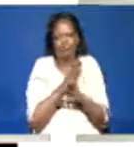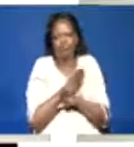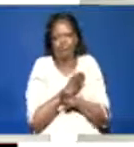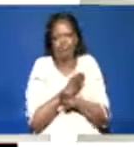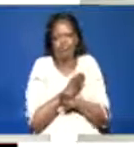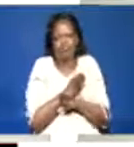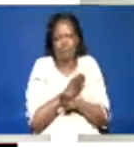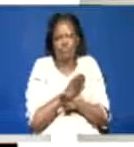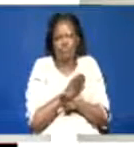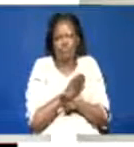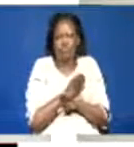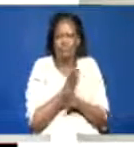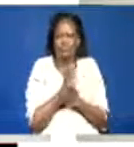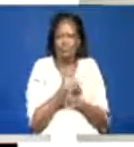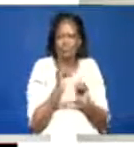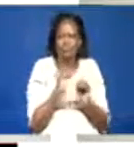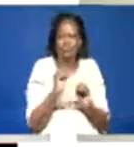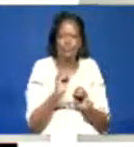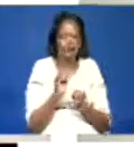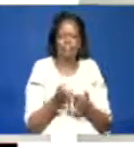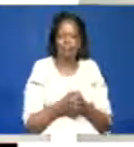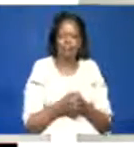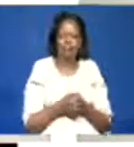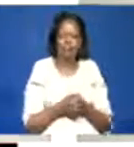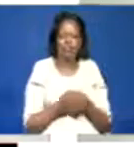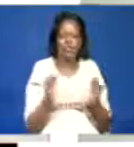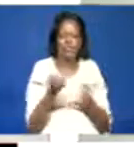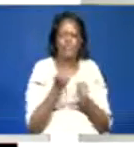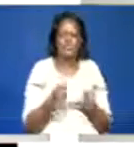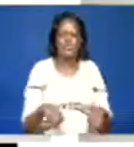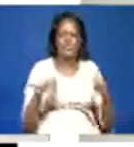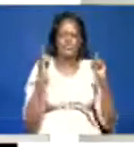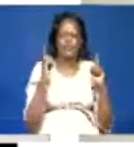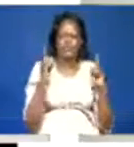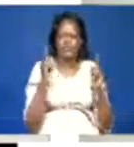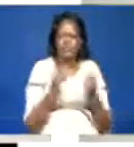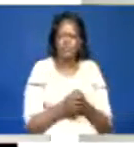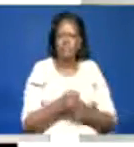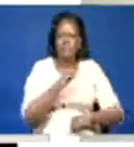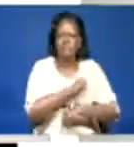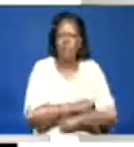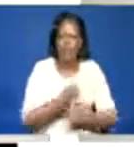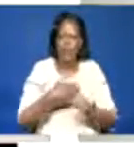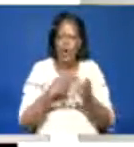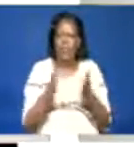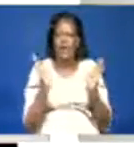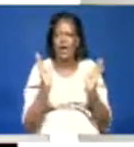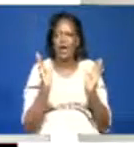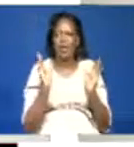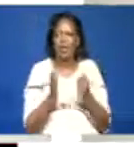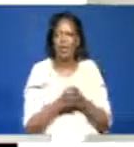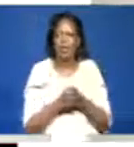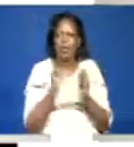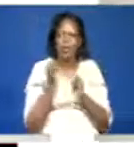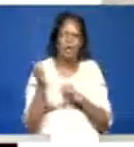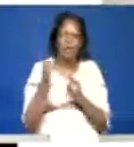already closed. You don't go far. For us, our school is open. You can always come and plan with